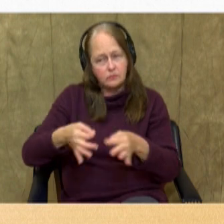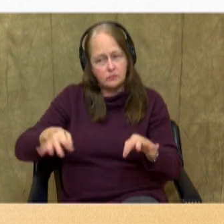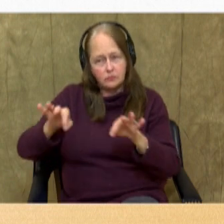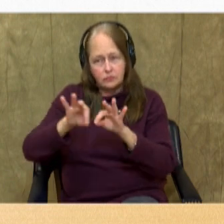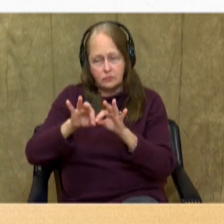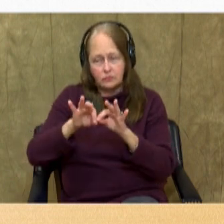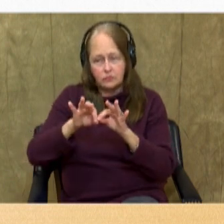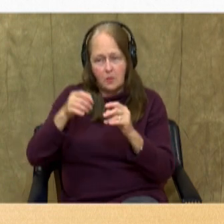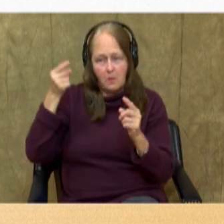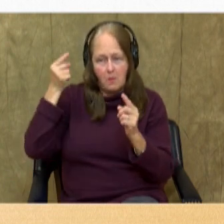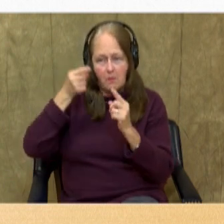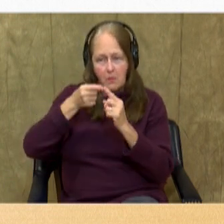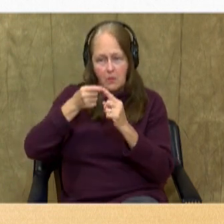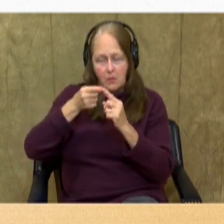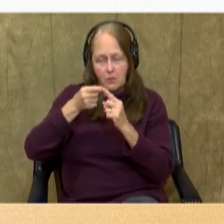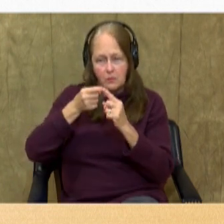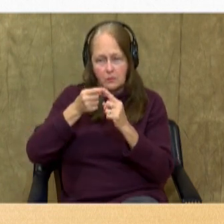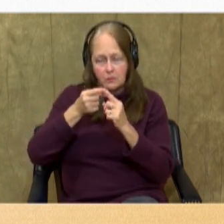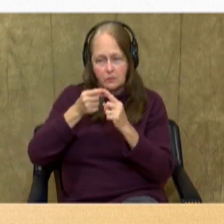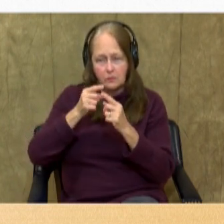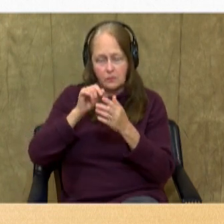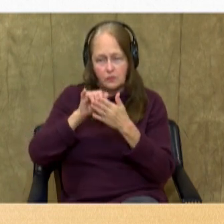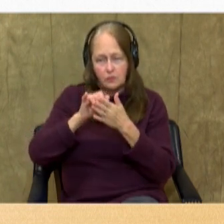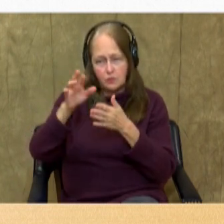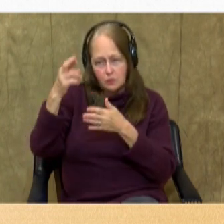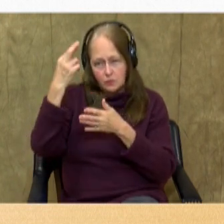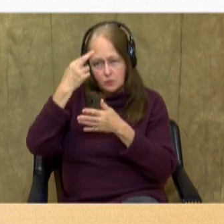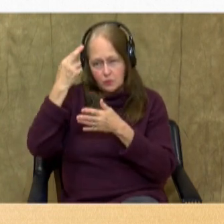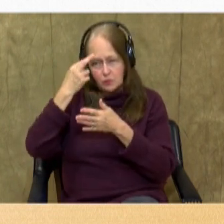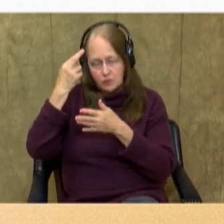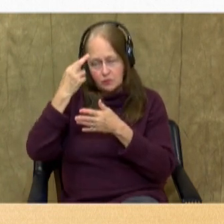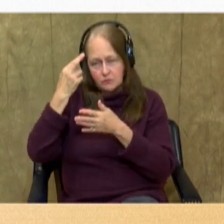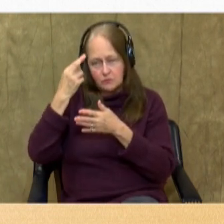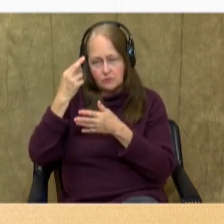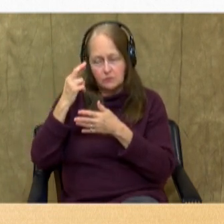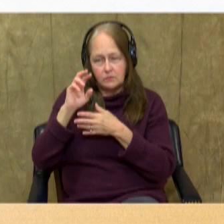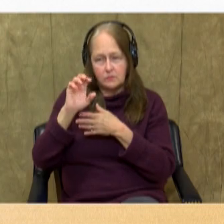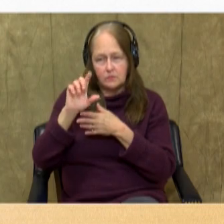use logic or reasoning to justify the writer's claim.